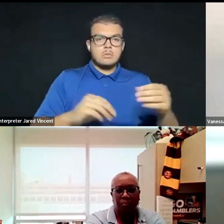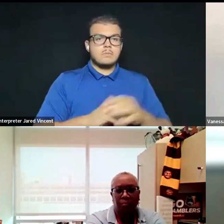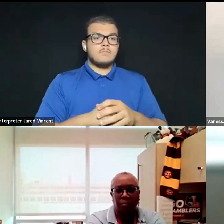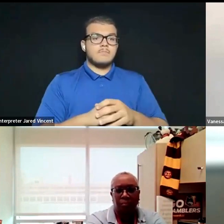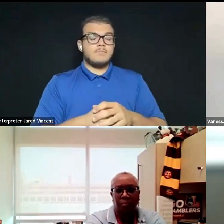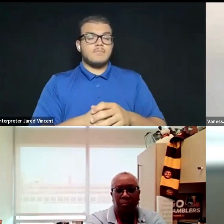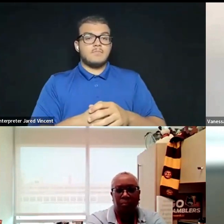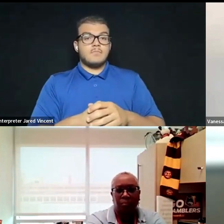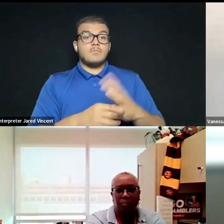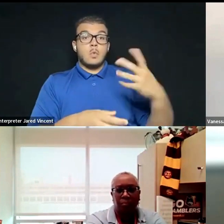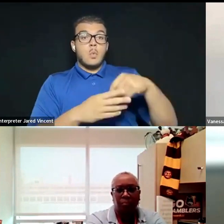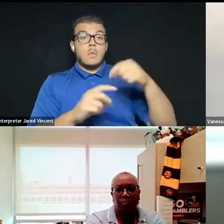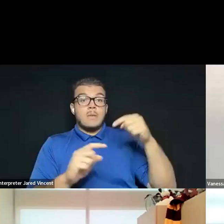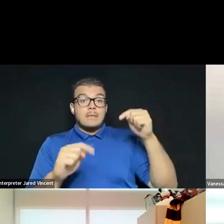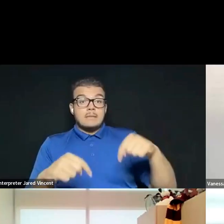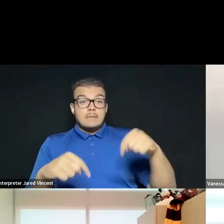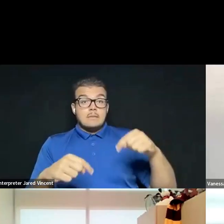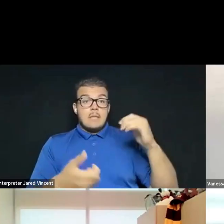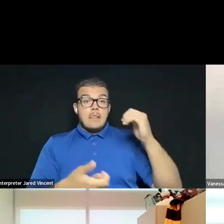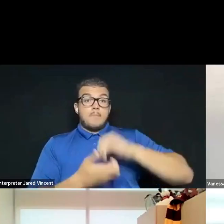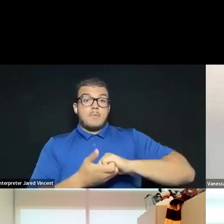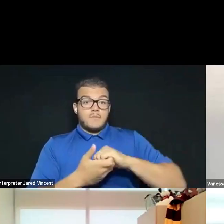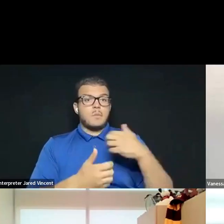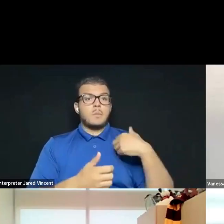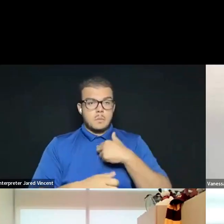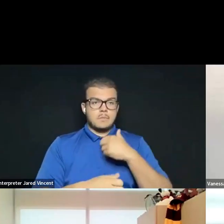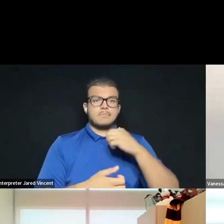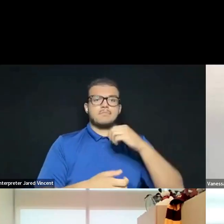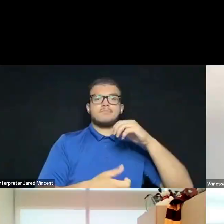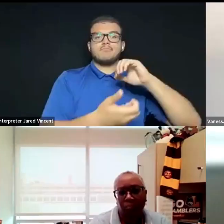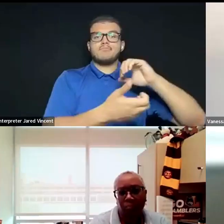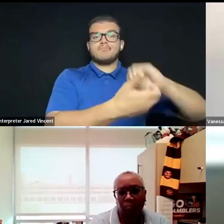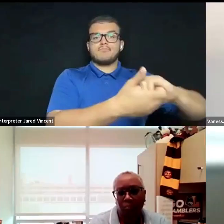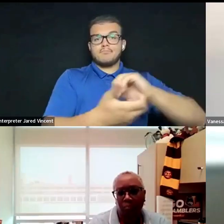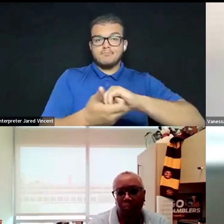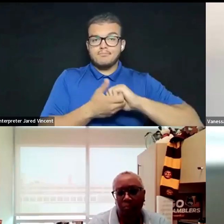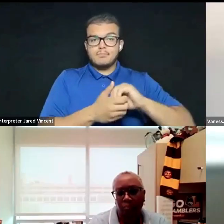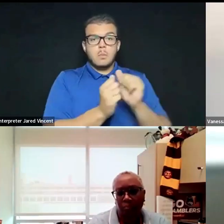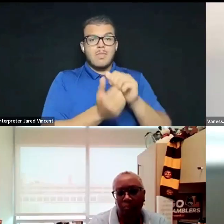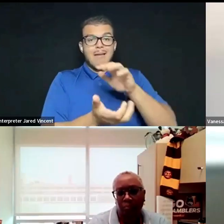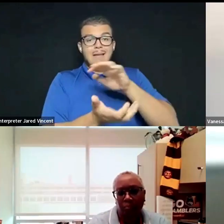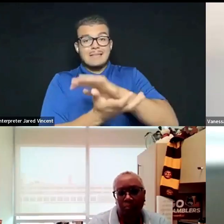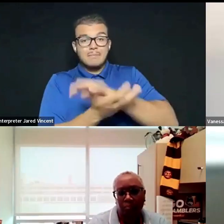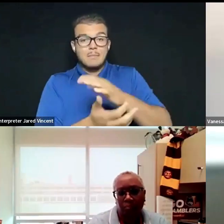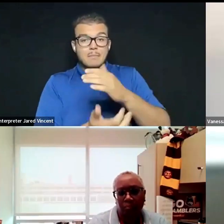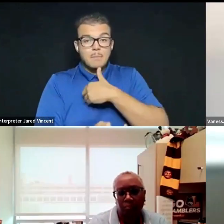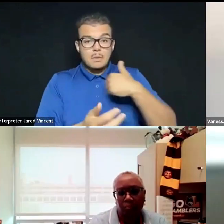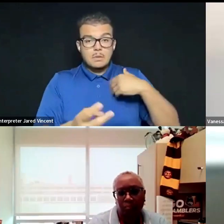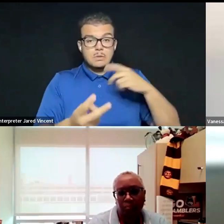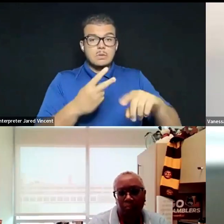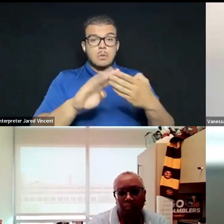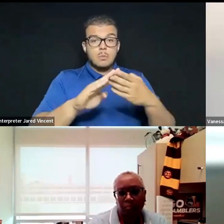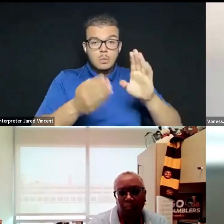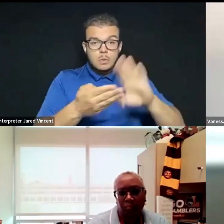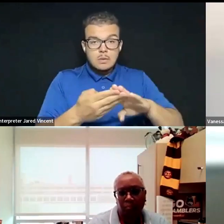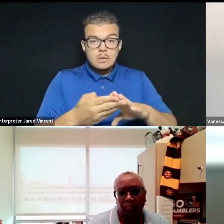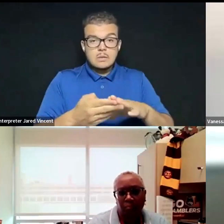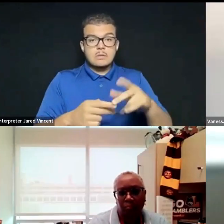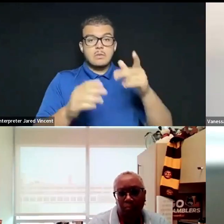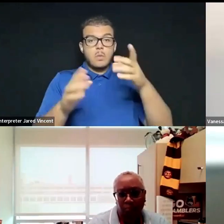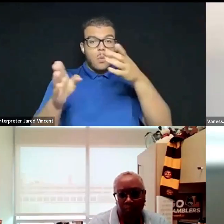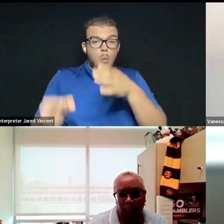that we started organizing with academic members, community members. Again, this started from the community